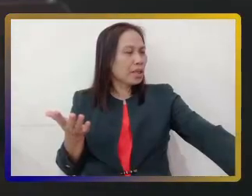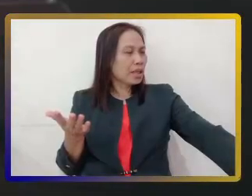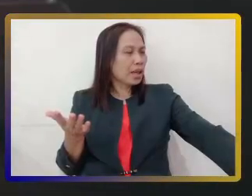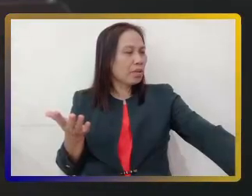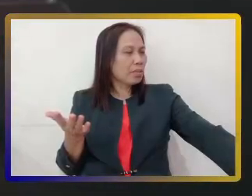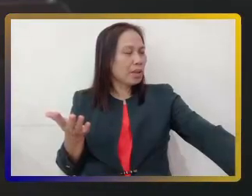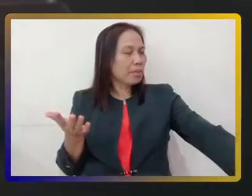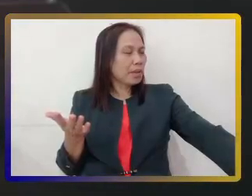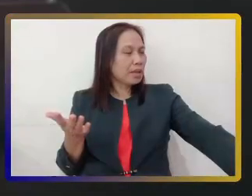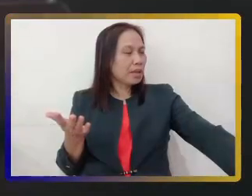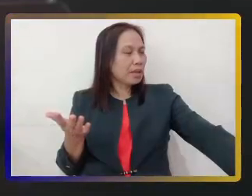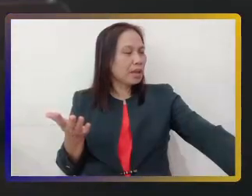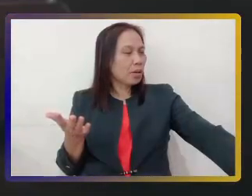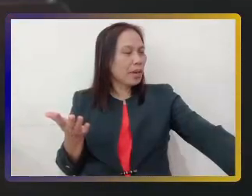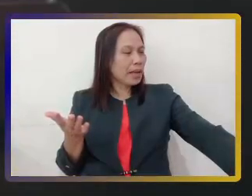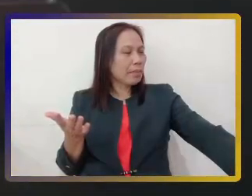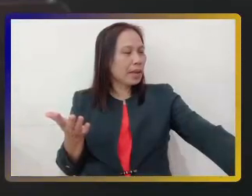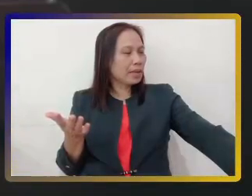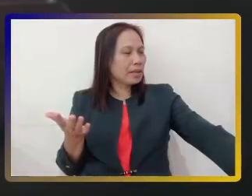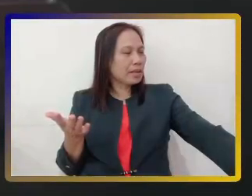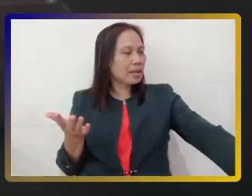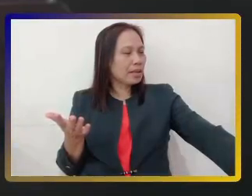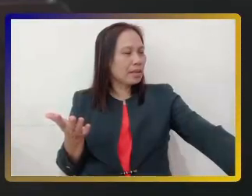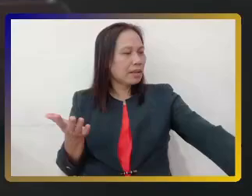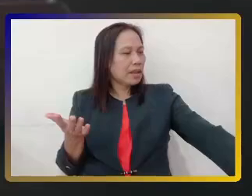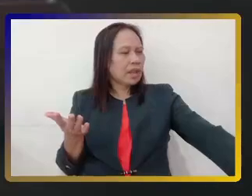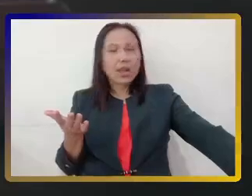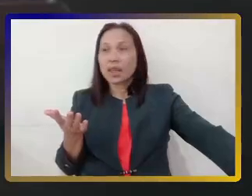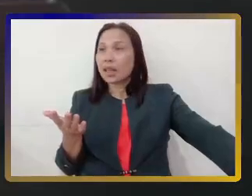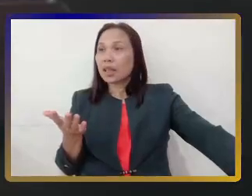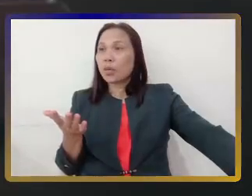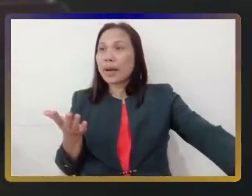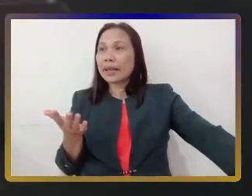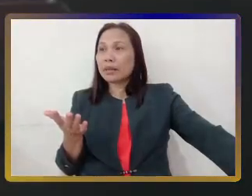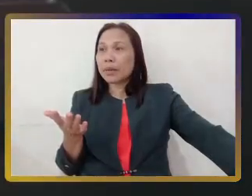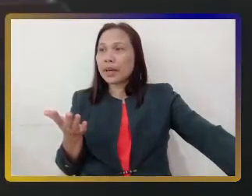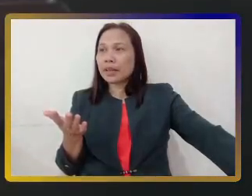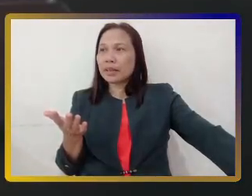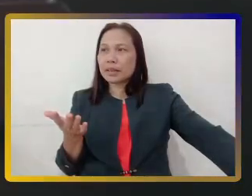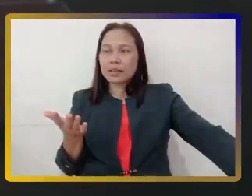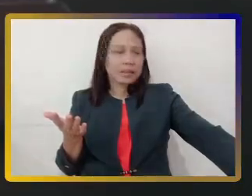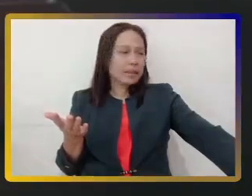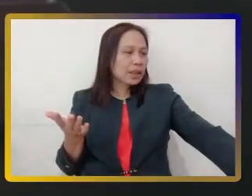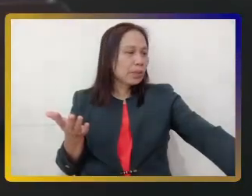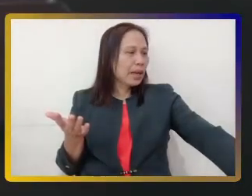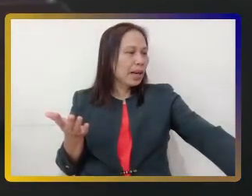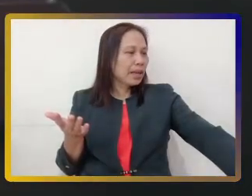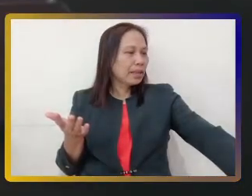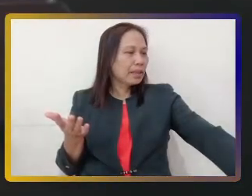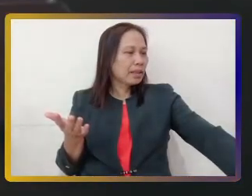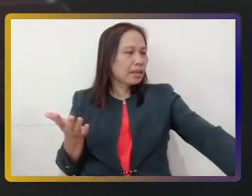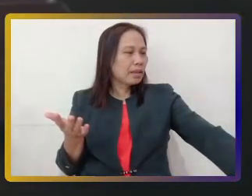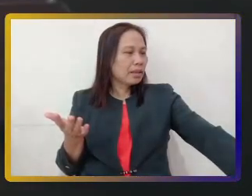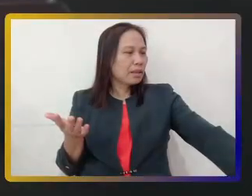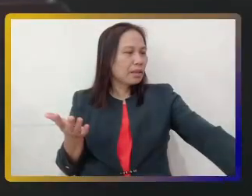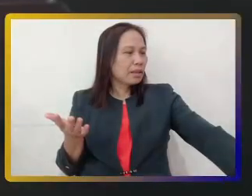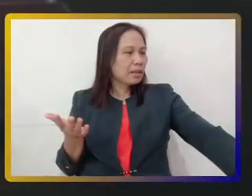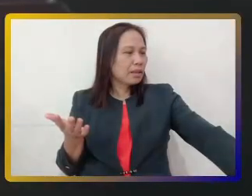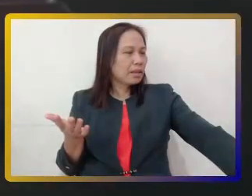transgress the what Come on the what the commandment of